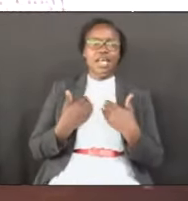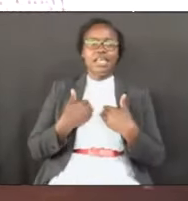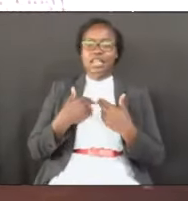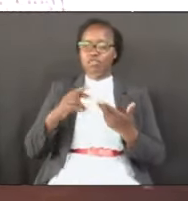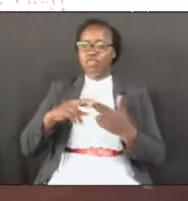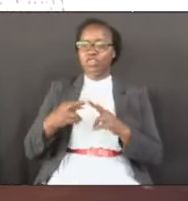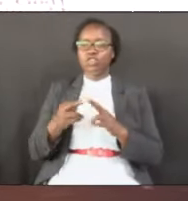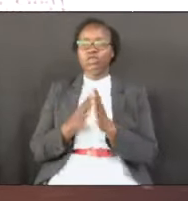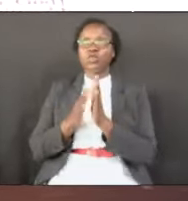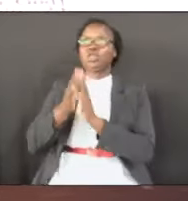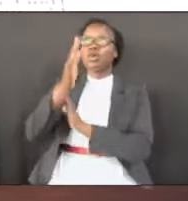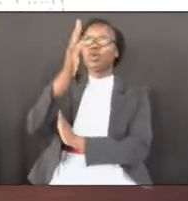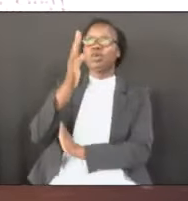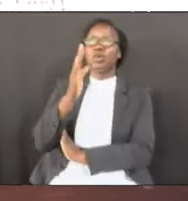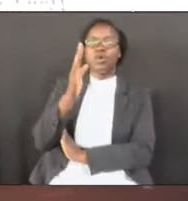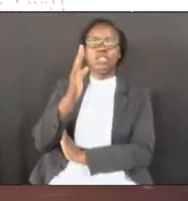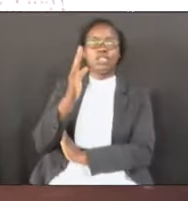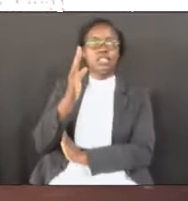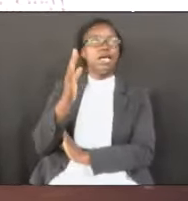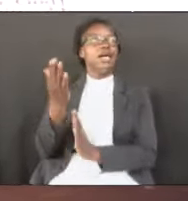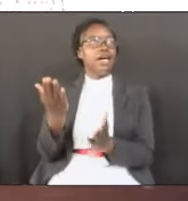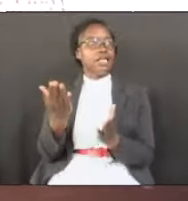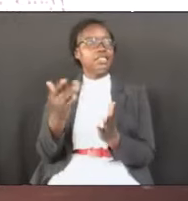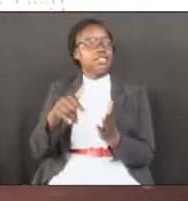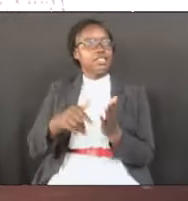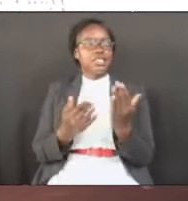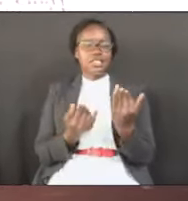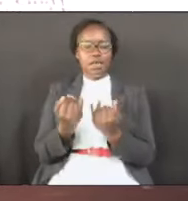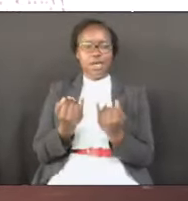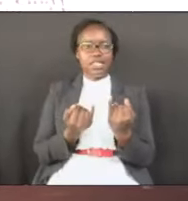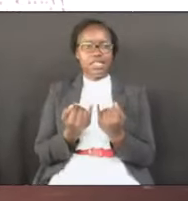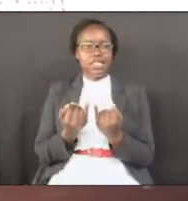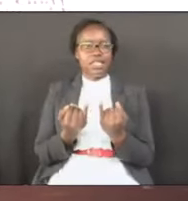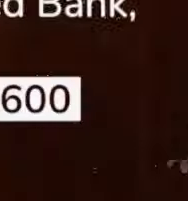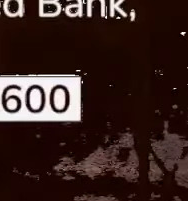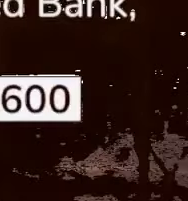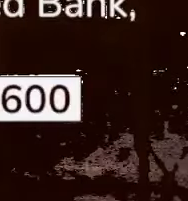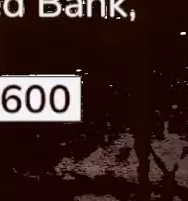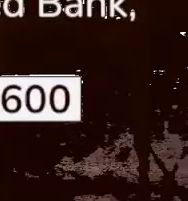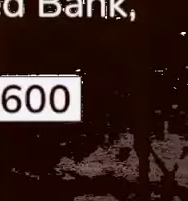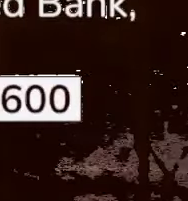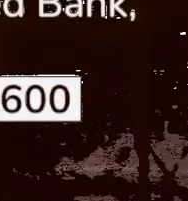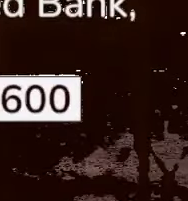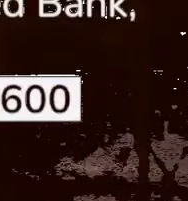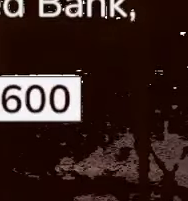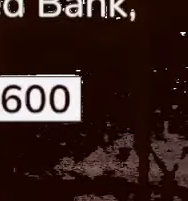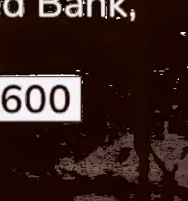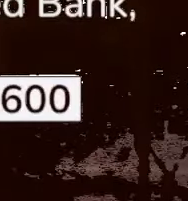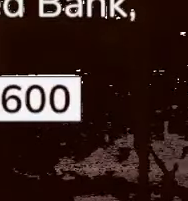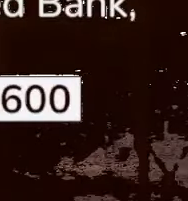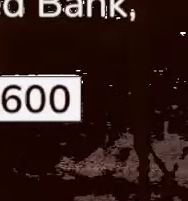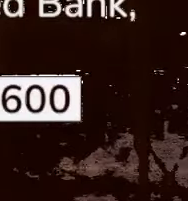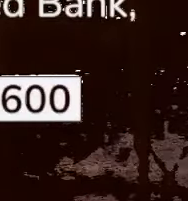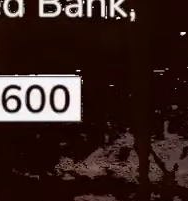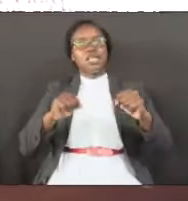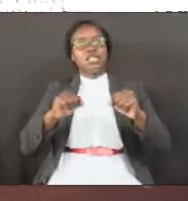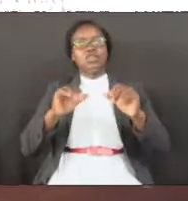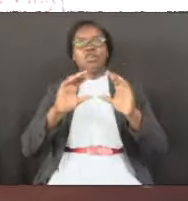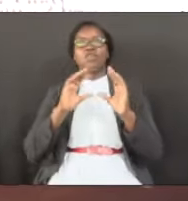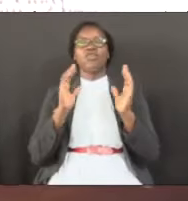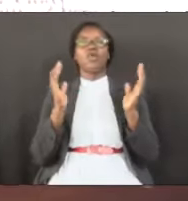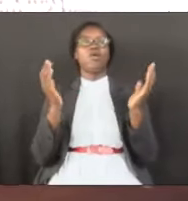God. Particularly this Sabbath, the theme that has been agreed globally that is